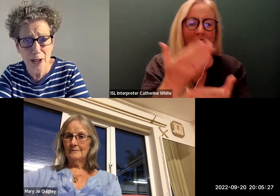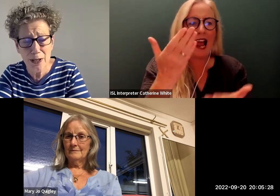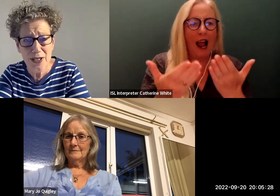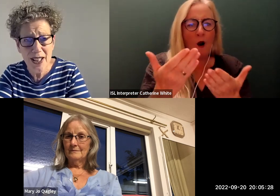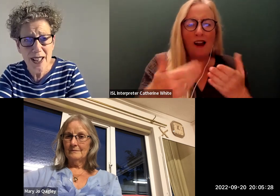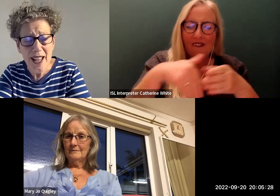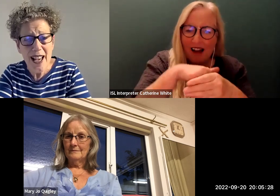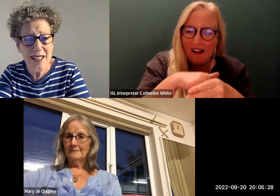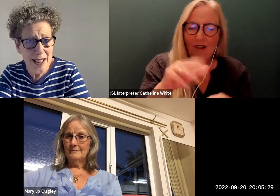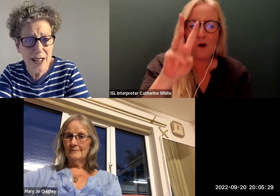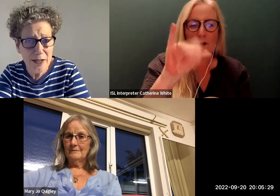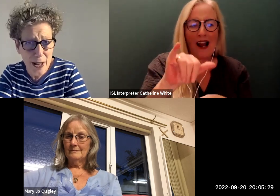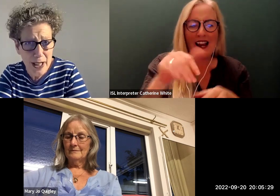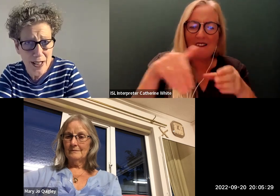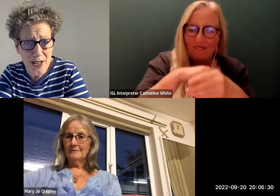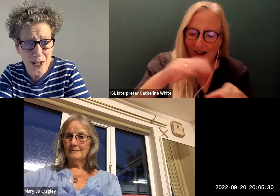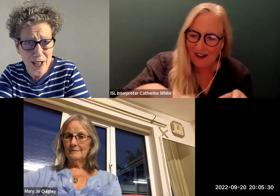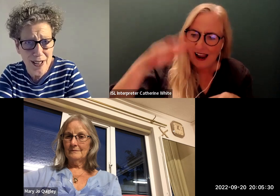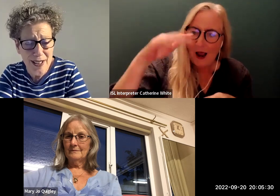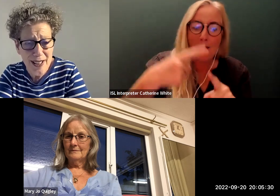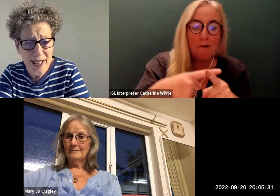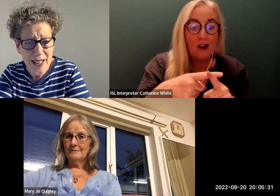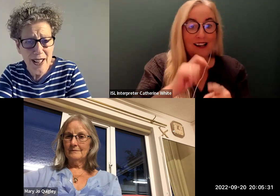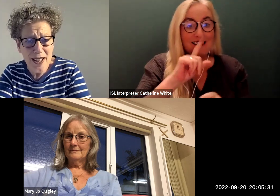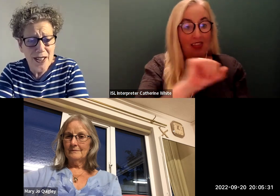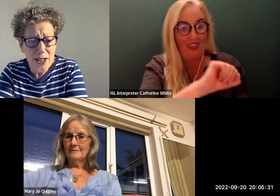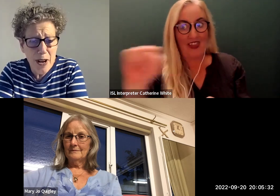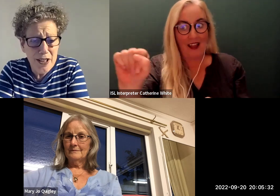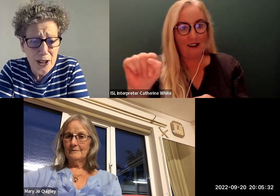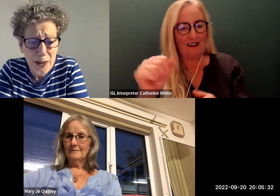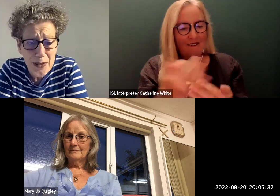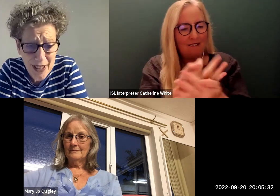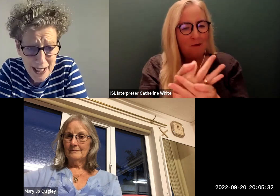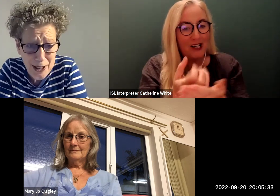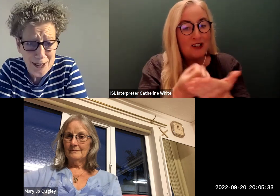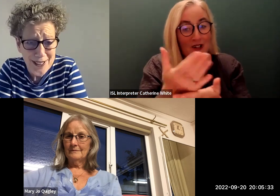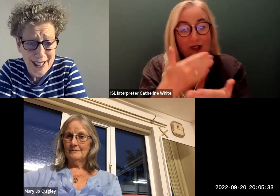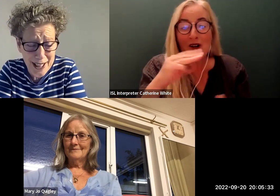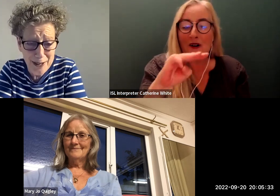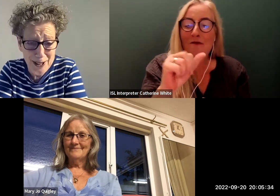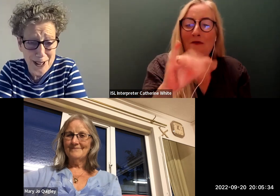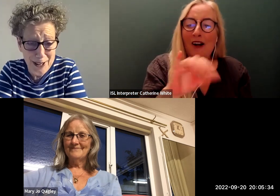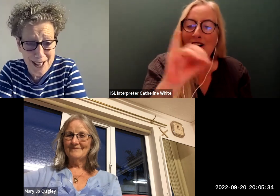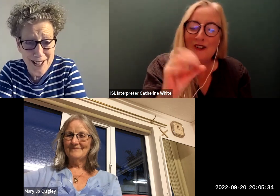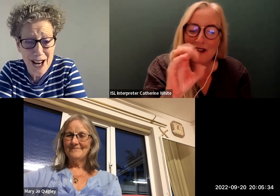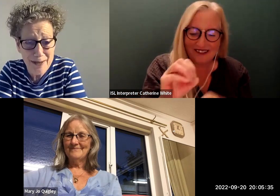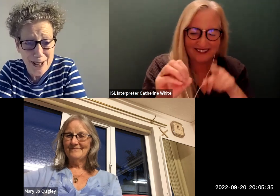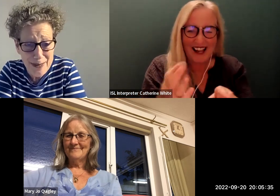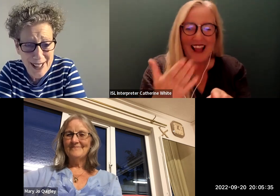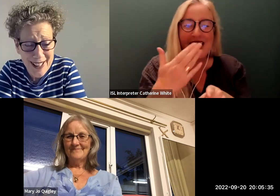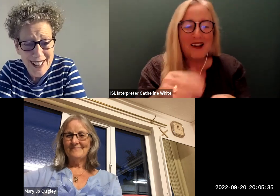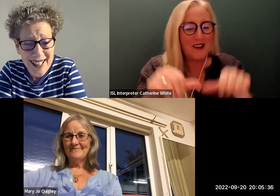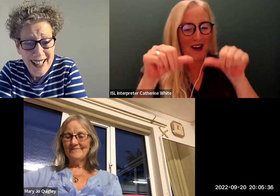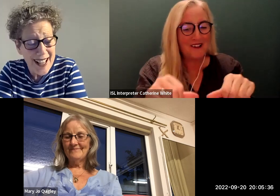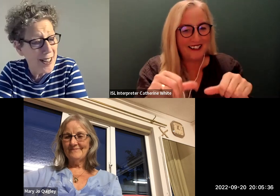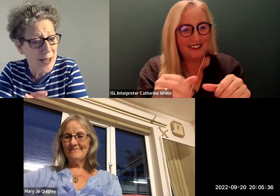were involved, and to tell their families' stories. So Mary Jo, thank you. Thank you for agreeing to chat with